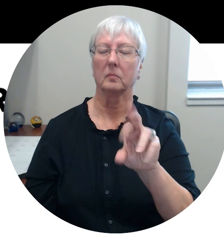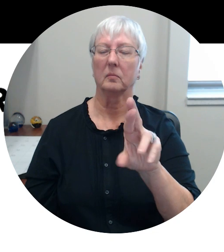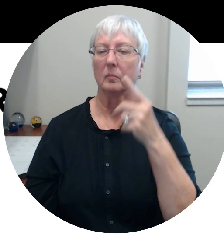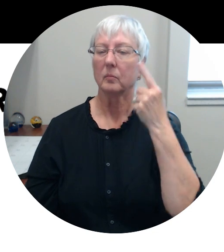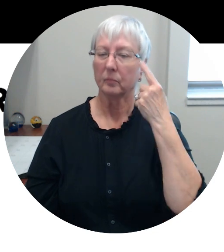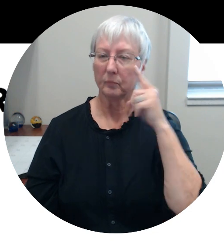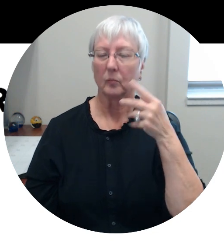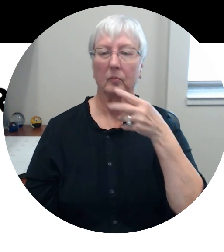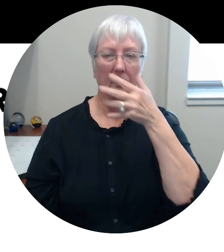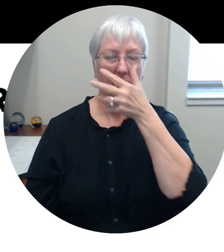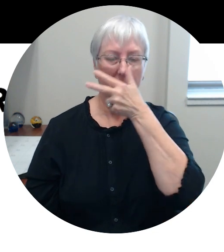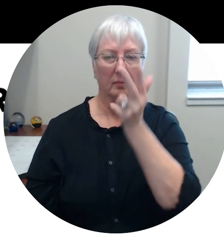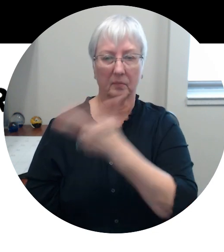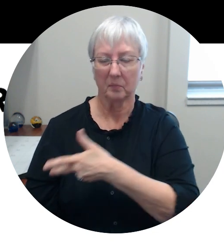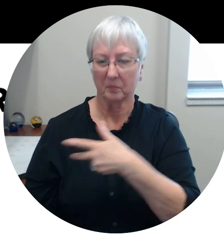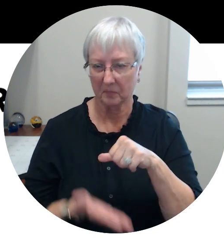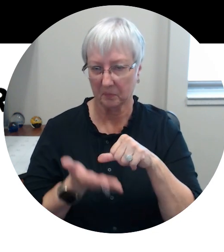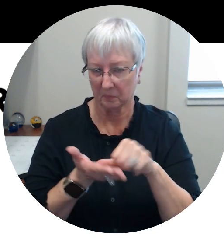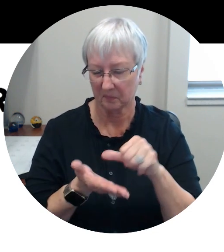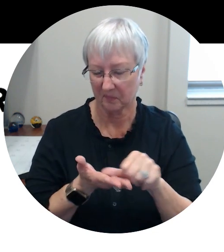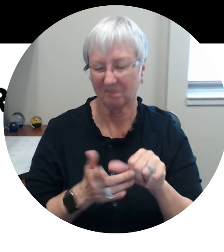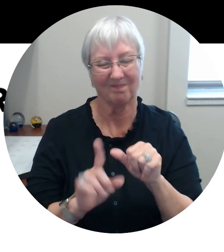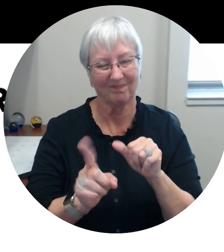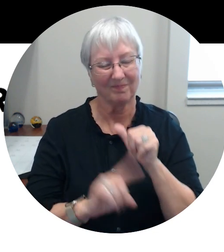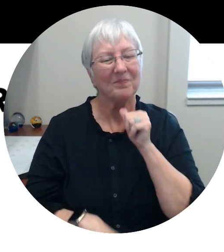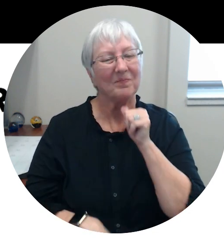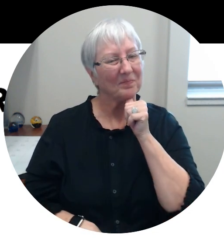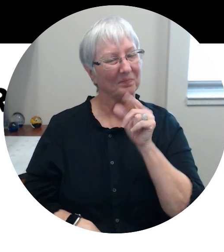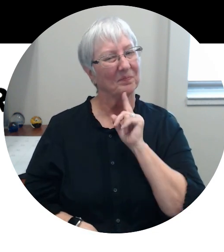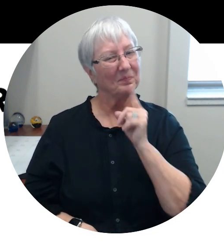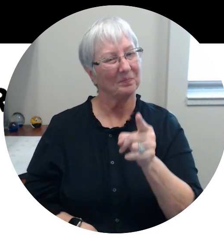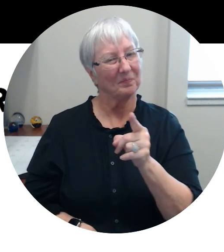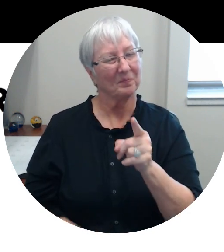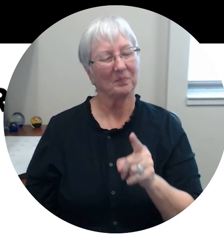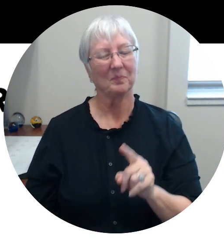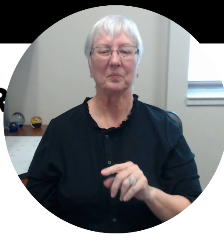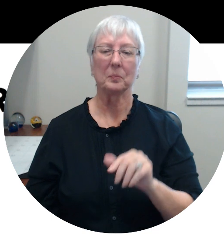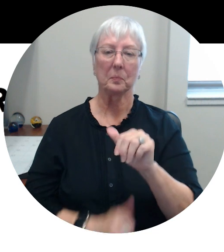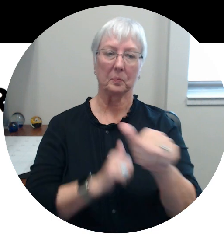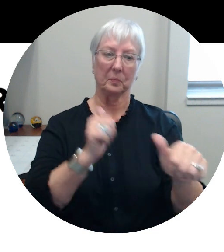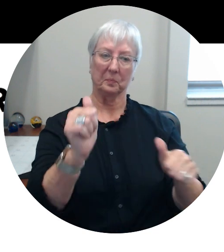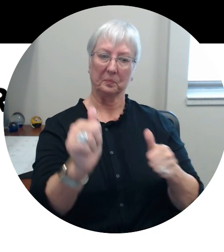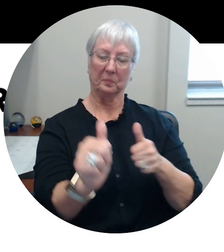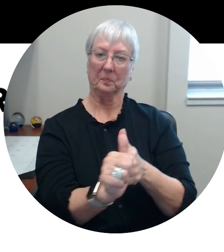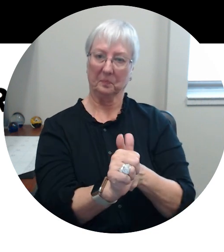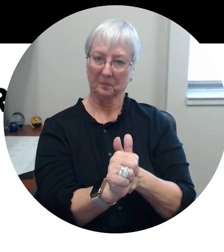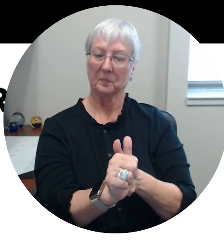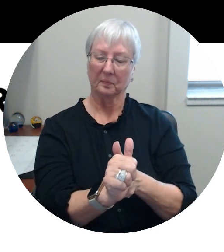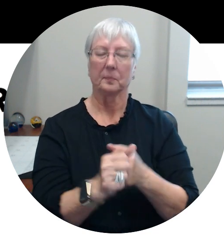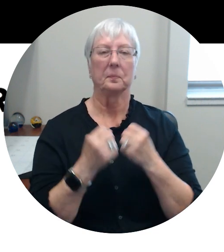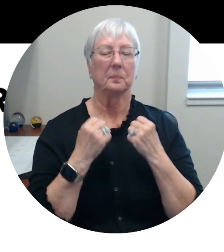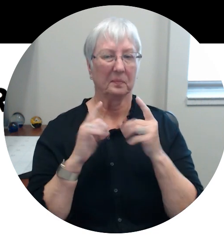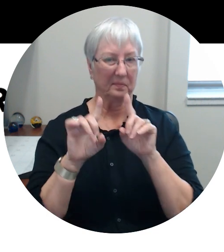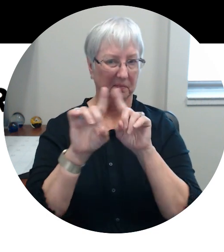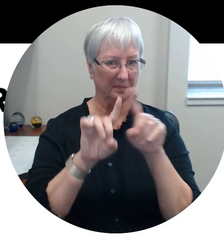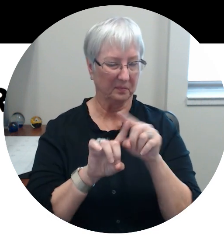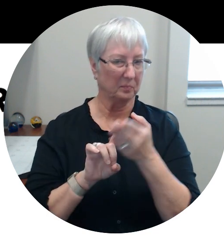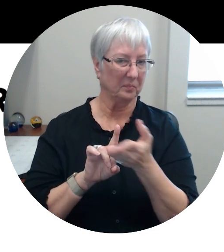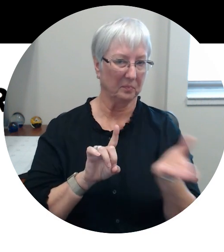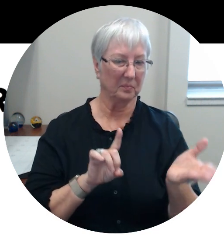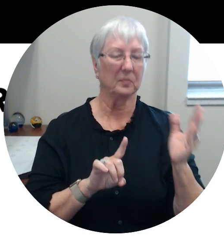number of things going on behind the scenes that affect how our type is rendered in the browser. The operating system and the text rendering engine